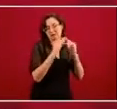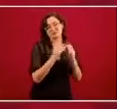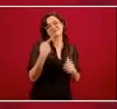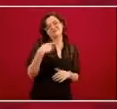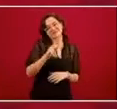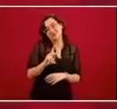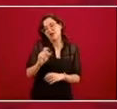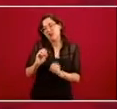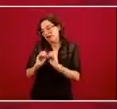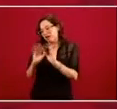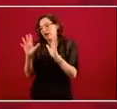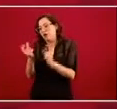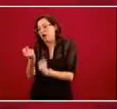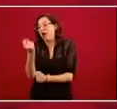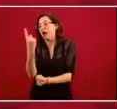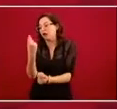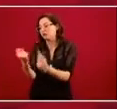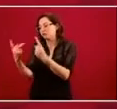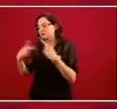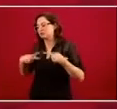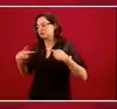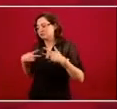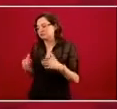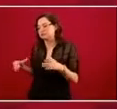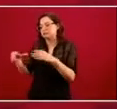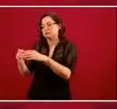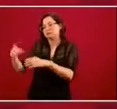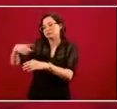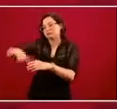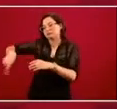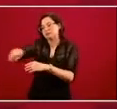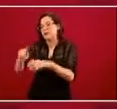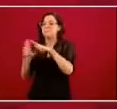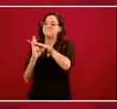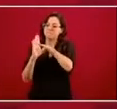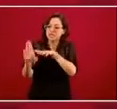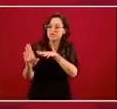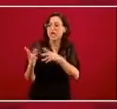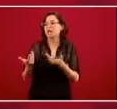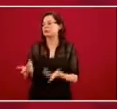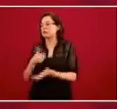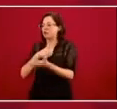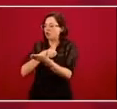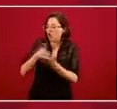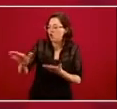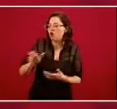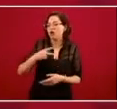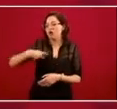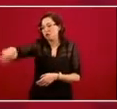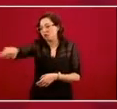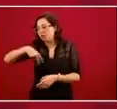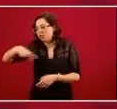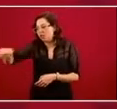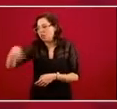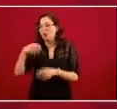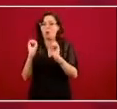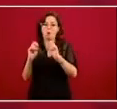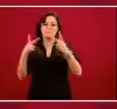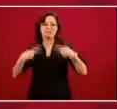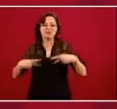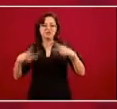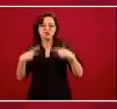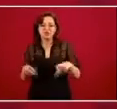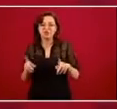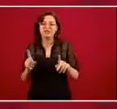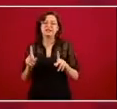majority of people, but we know there are people who live in very adverse conditions displaced people,